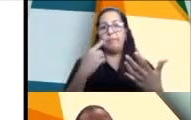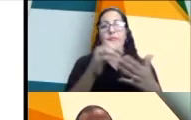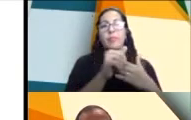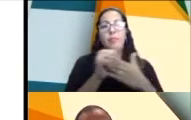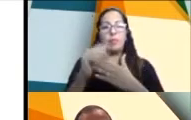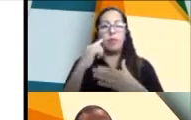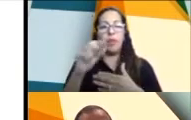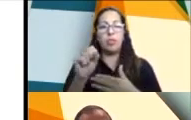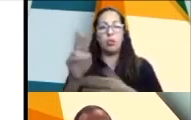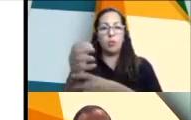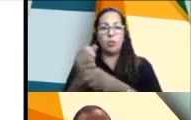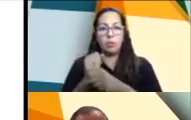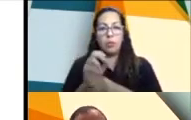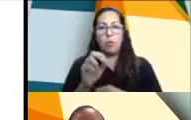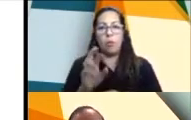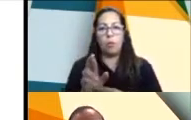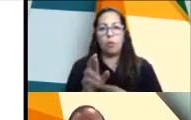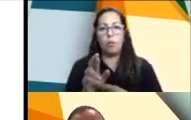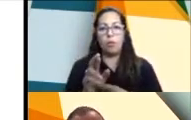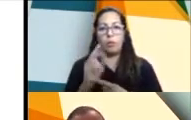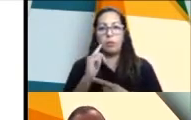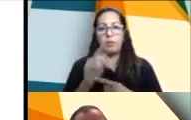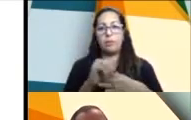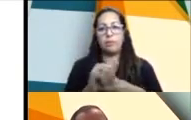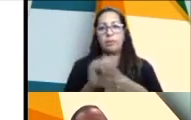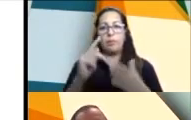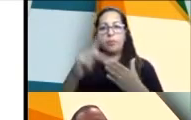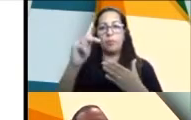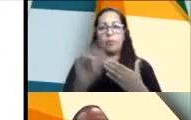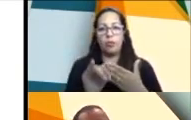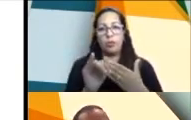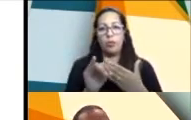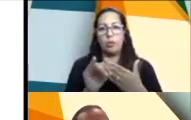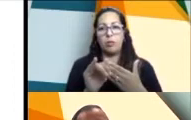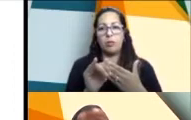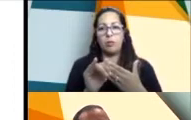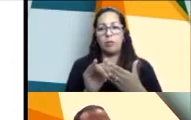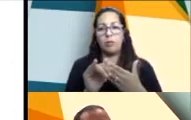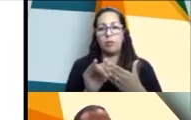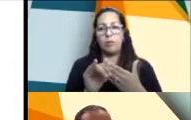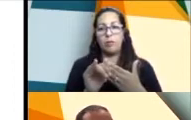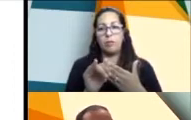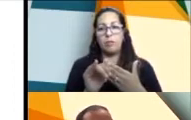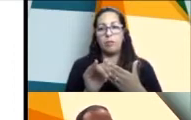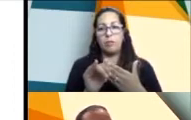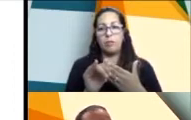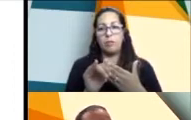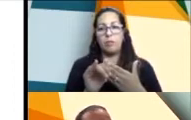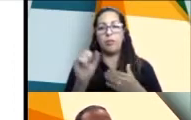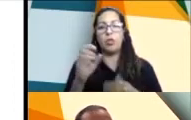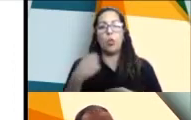or if it is redriven by project. So we, again,